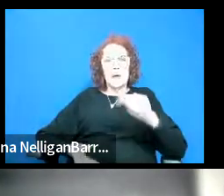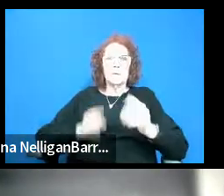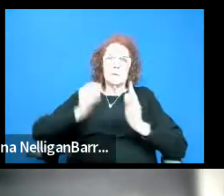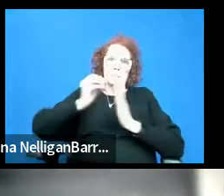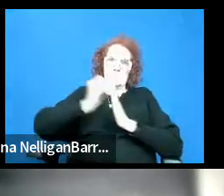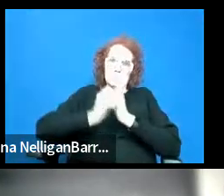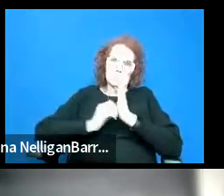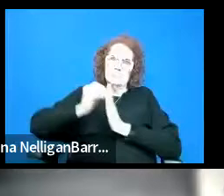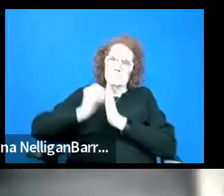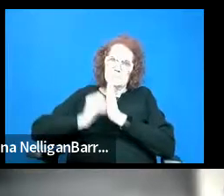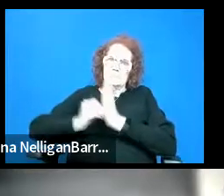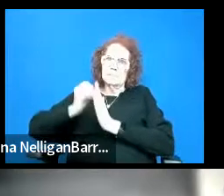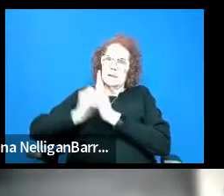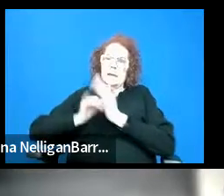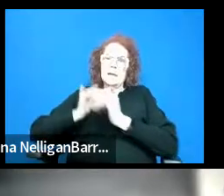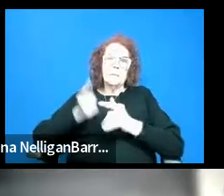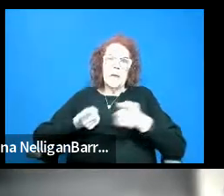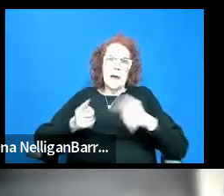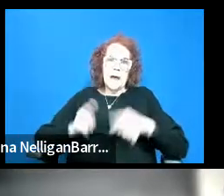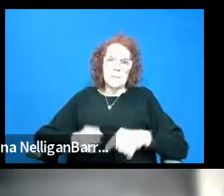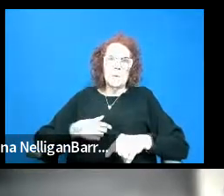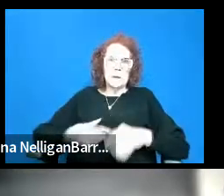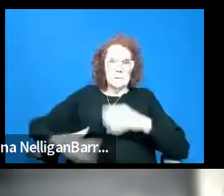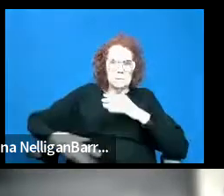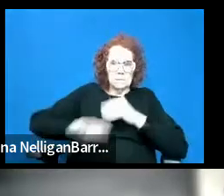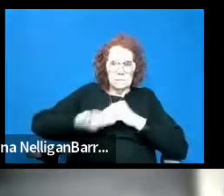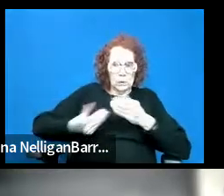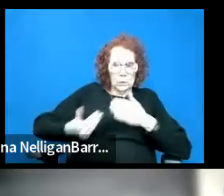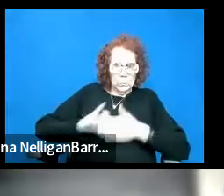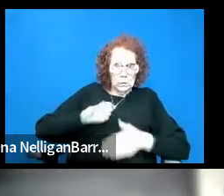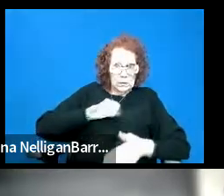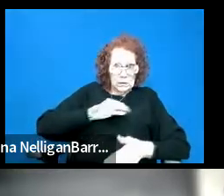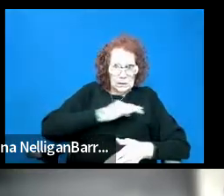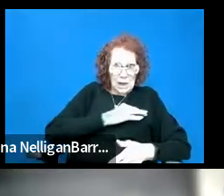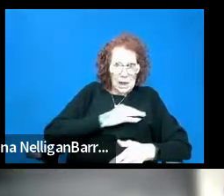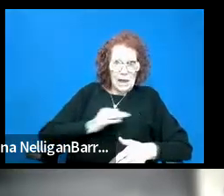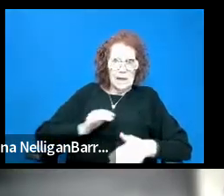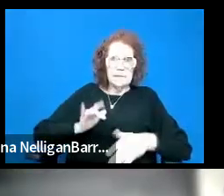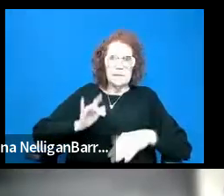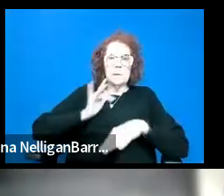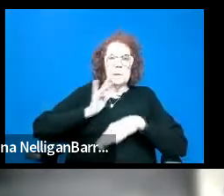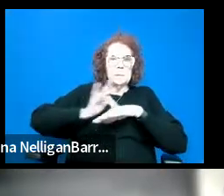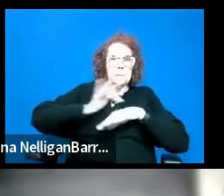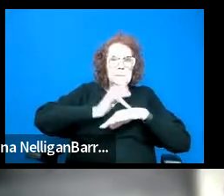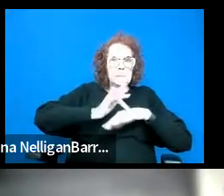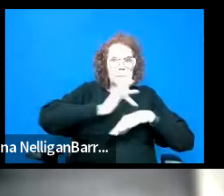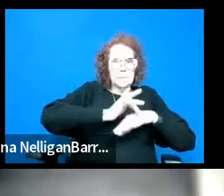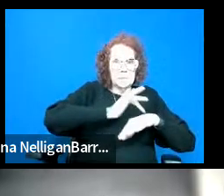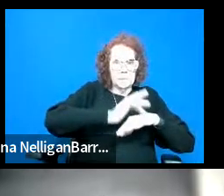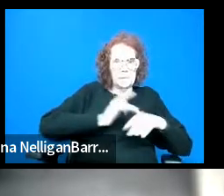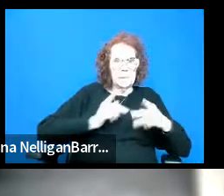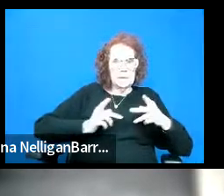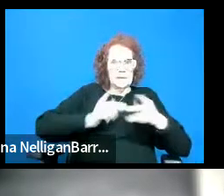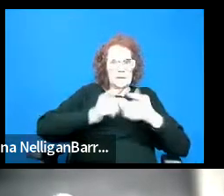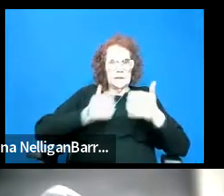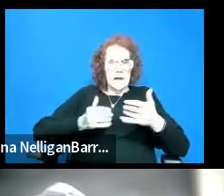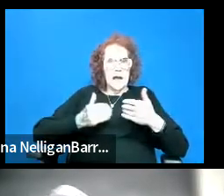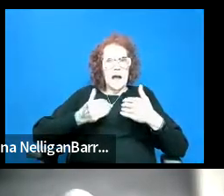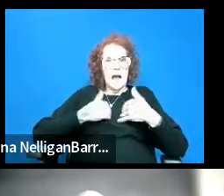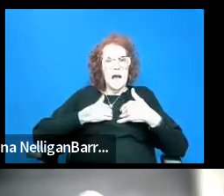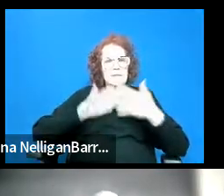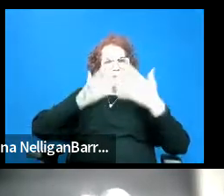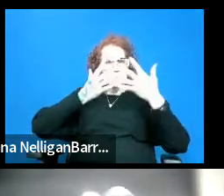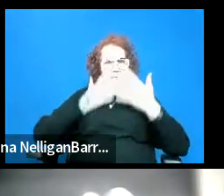In addition to the new staff and the unfilled positions so far, we have had the unfortunate impact of 2